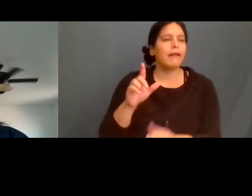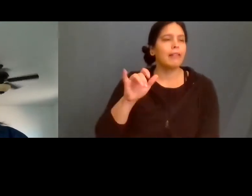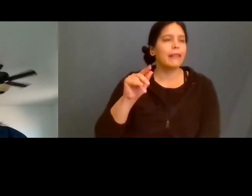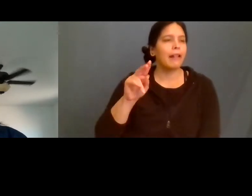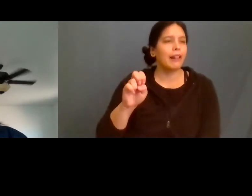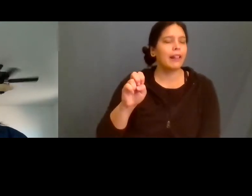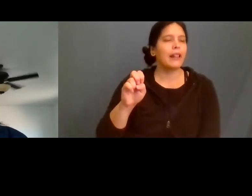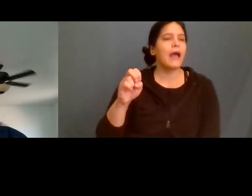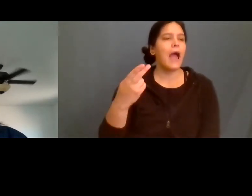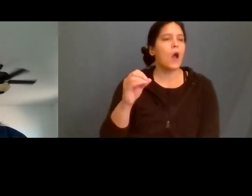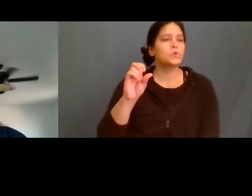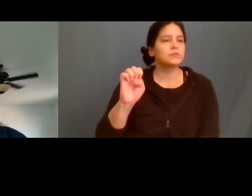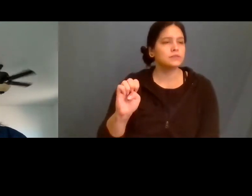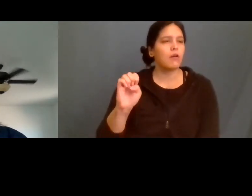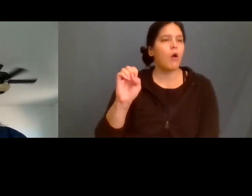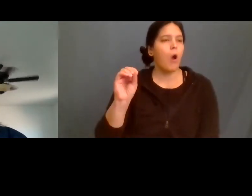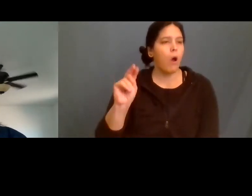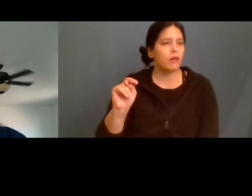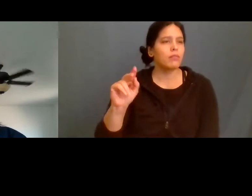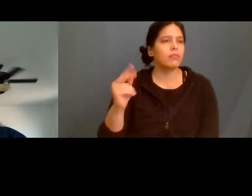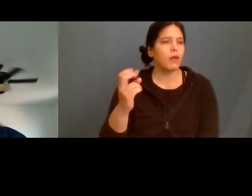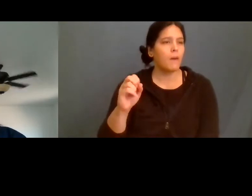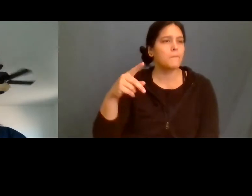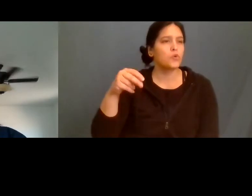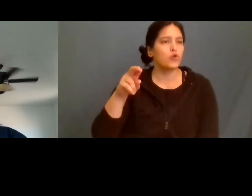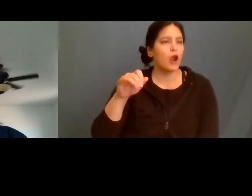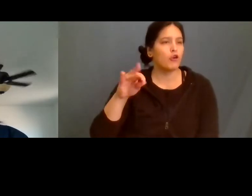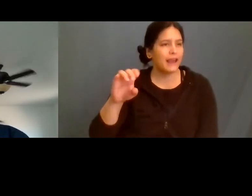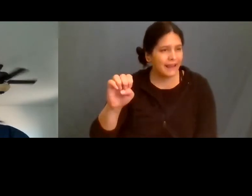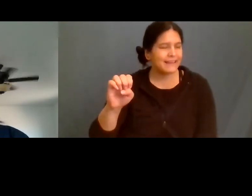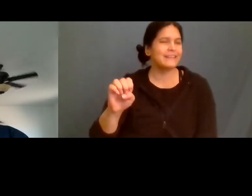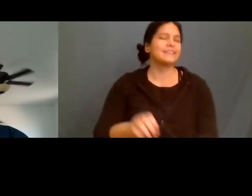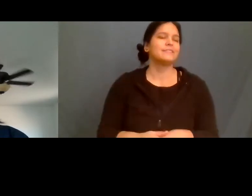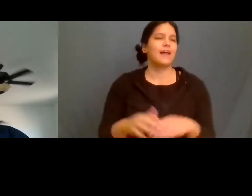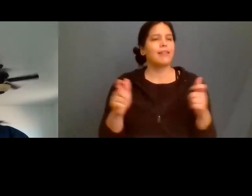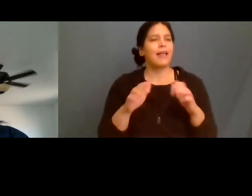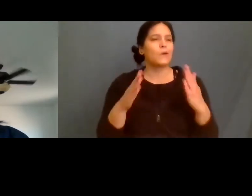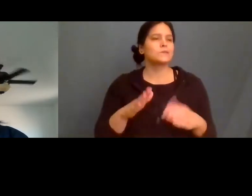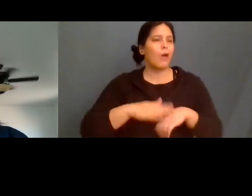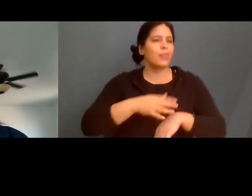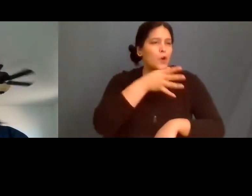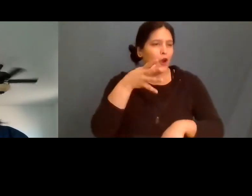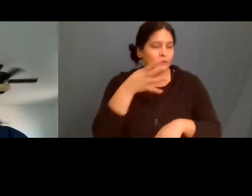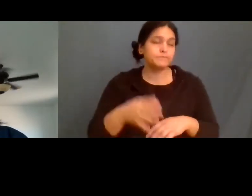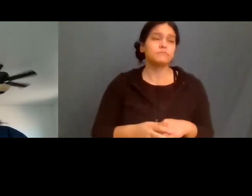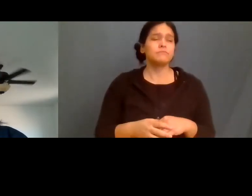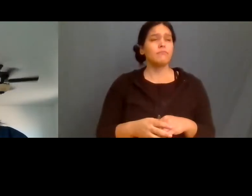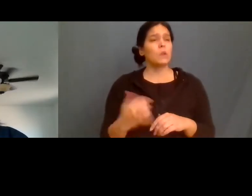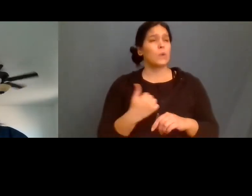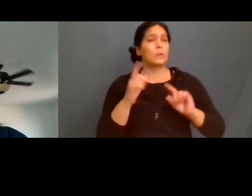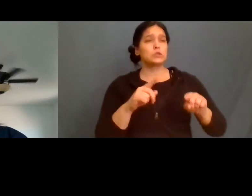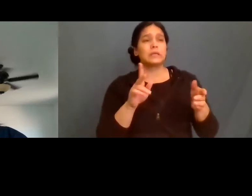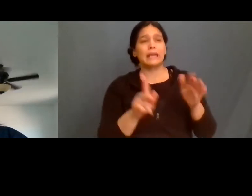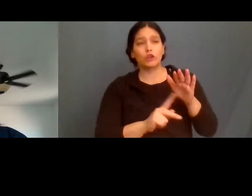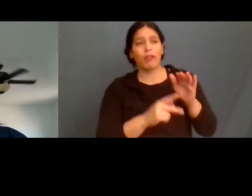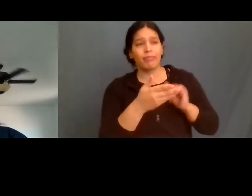kindergarten to eighth grade. And so the one summer, we all voted on the name